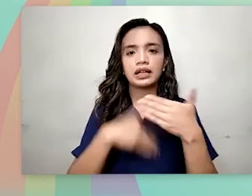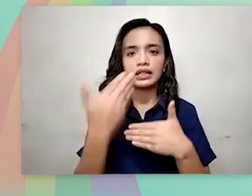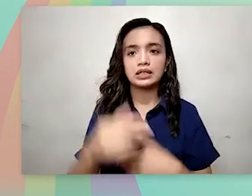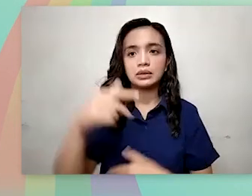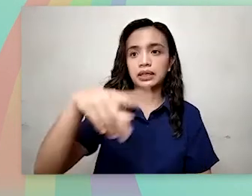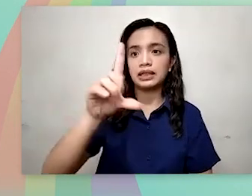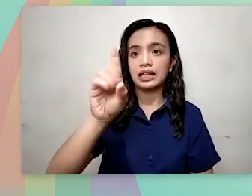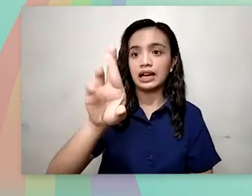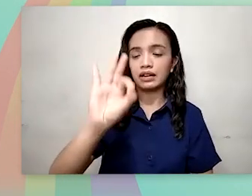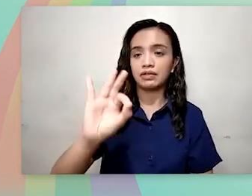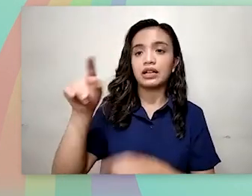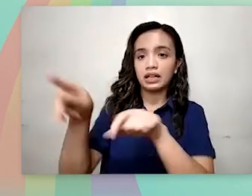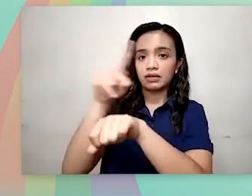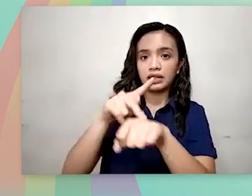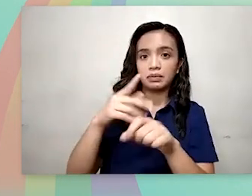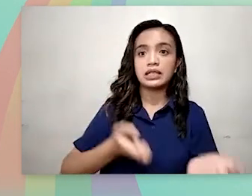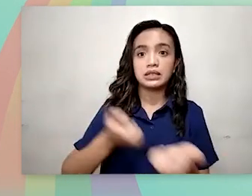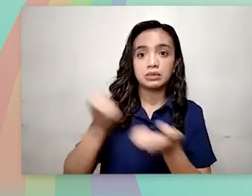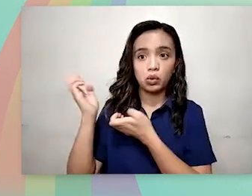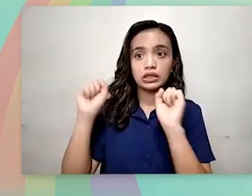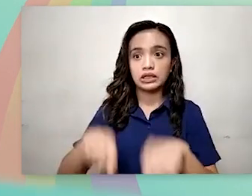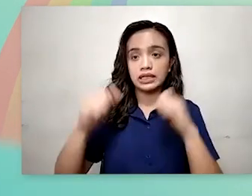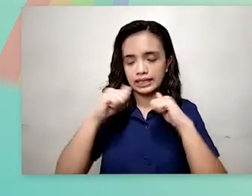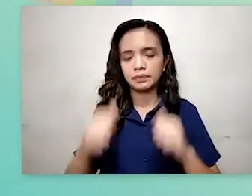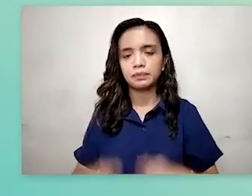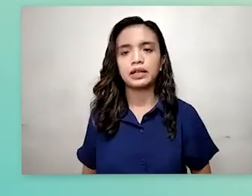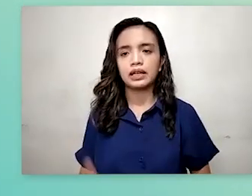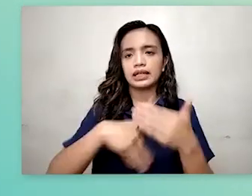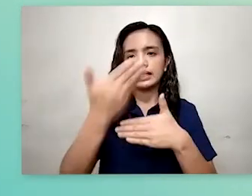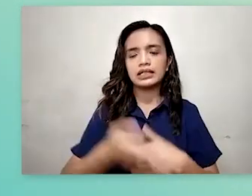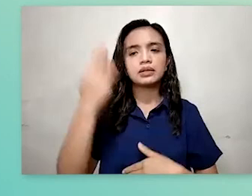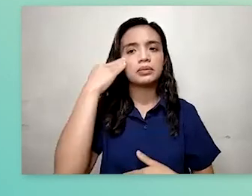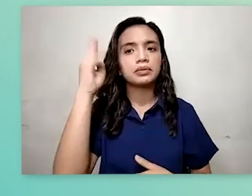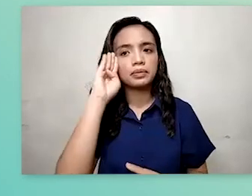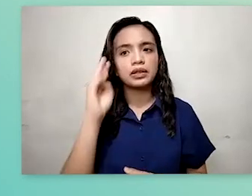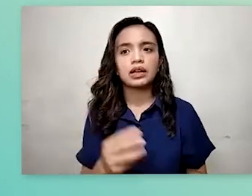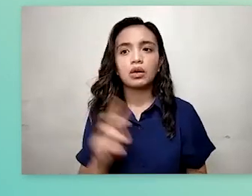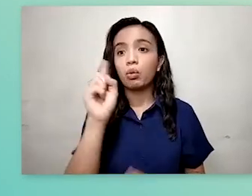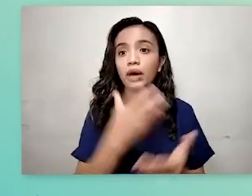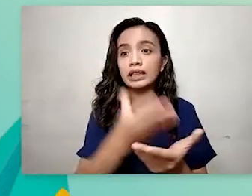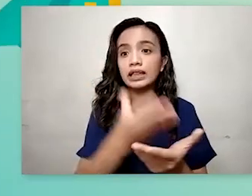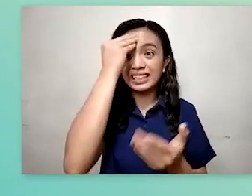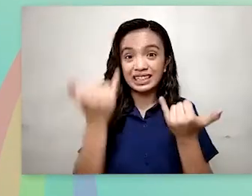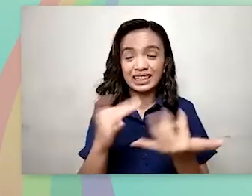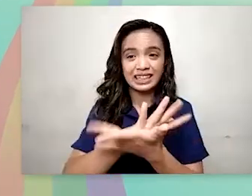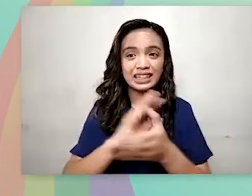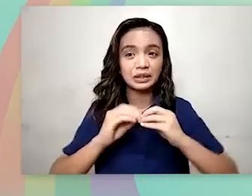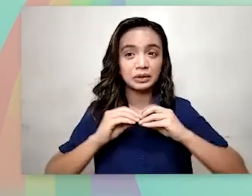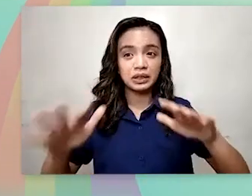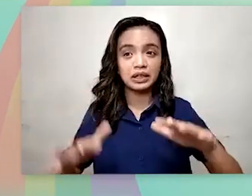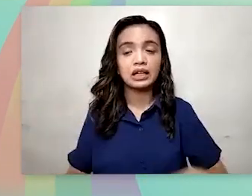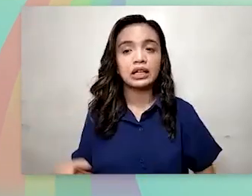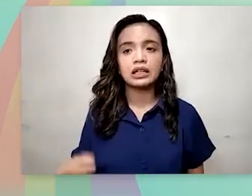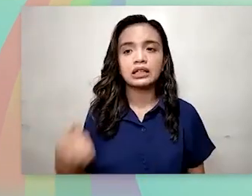course, PhilExport and PDRF would agree with you on that regard. So we move on to Butch. Well, if there's one thing that we've